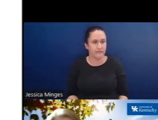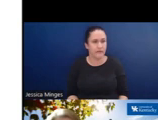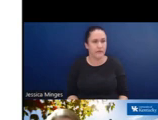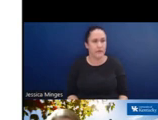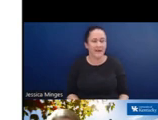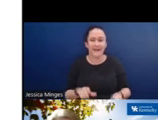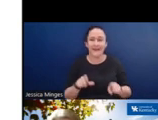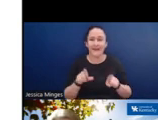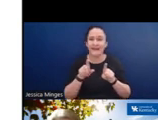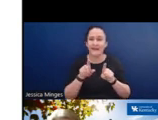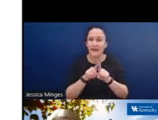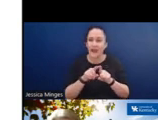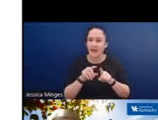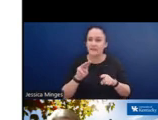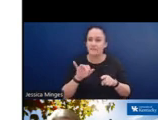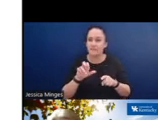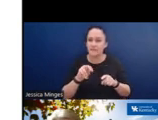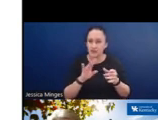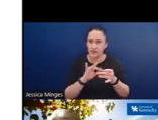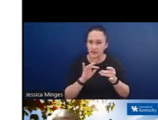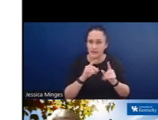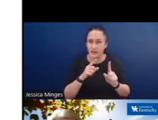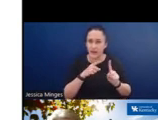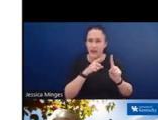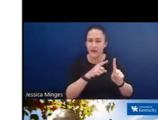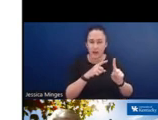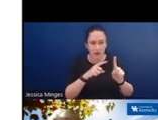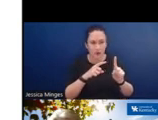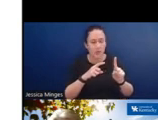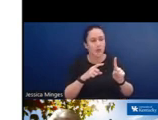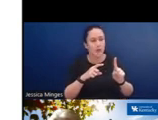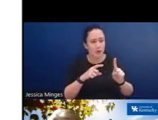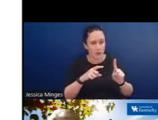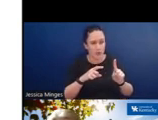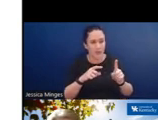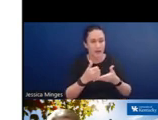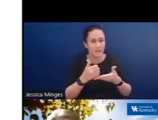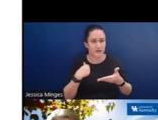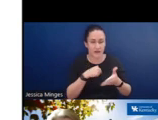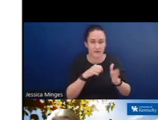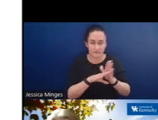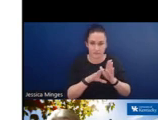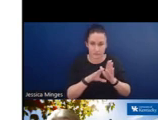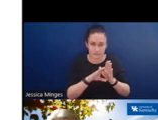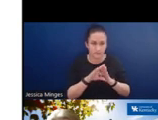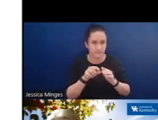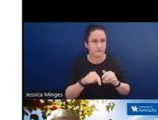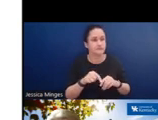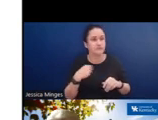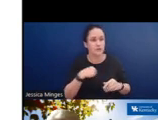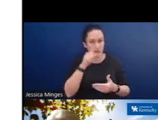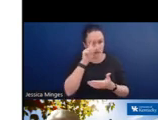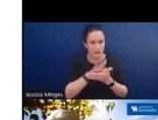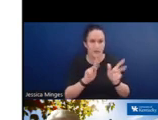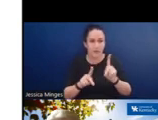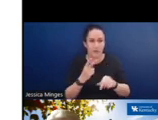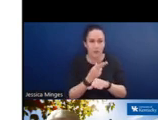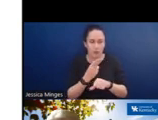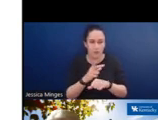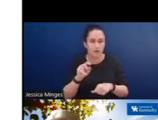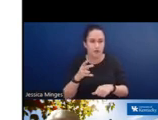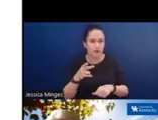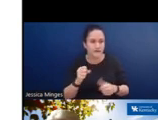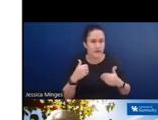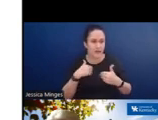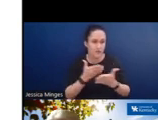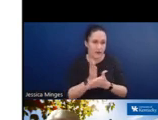statement, our community helped us develop this, that we believe people who use drugs have the right to plan or prevent a pregnancy and